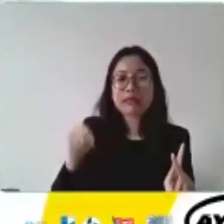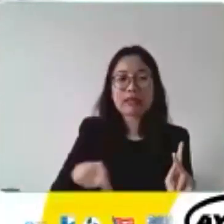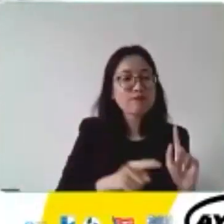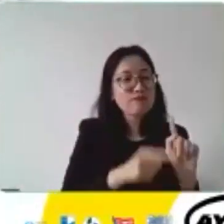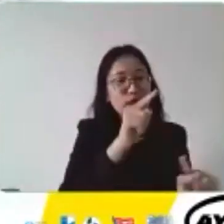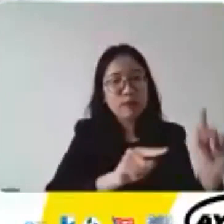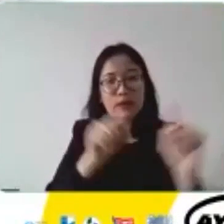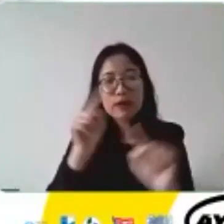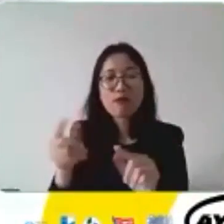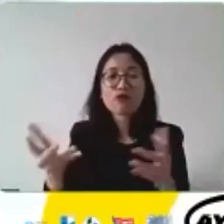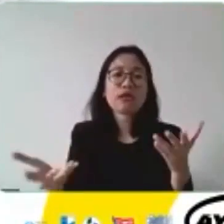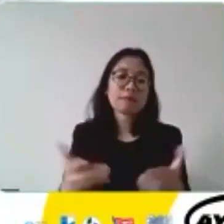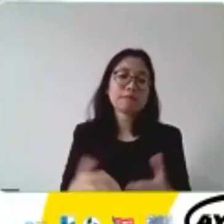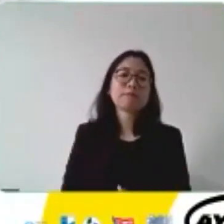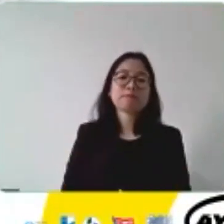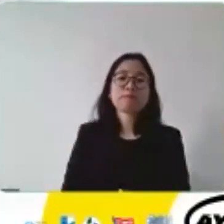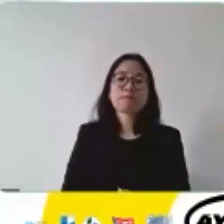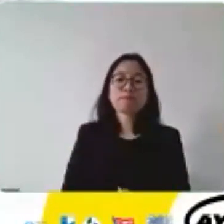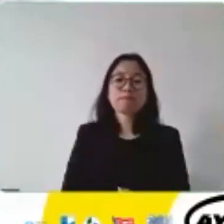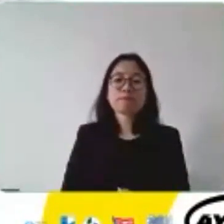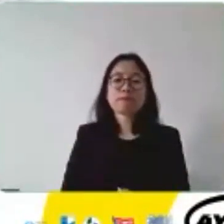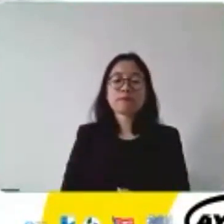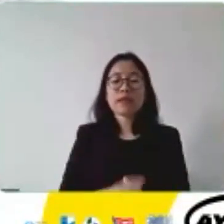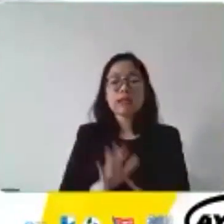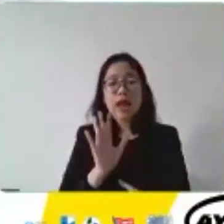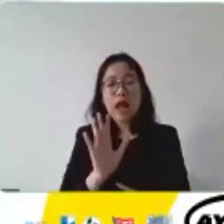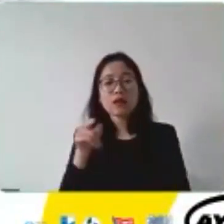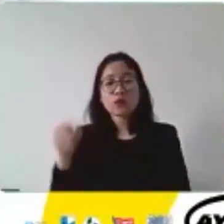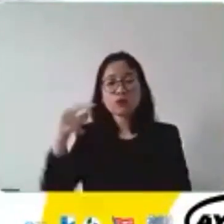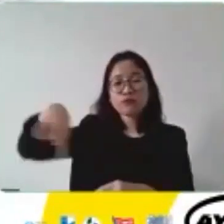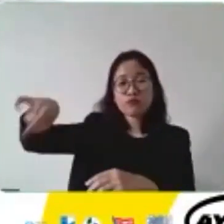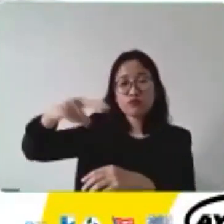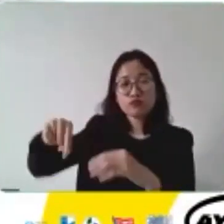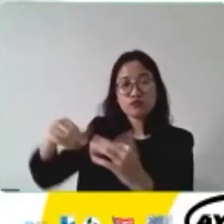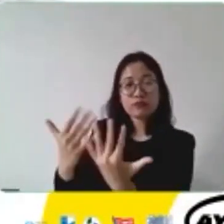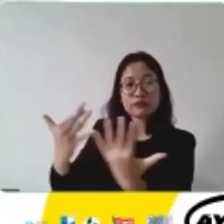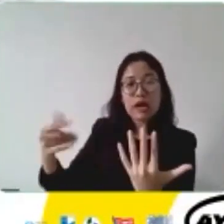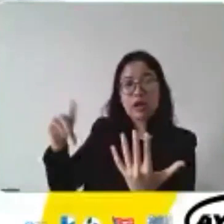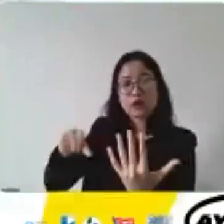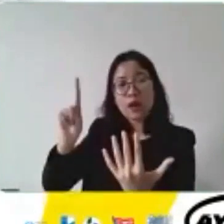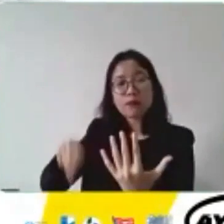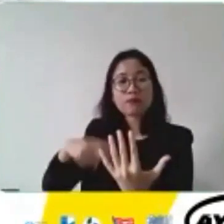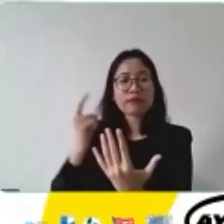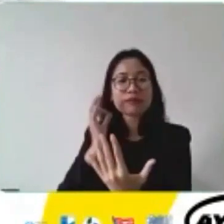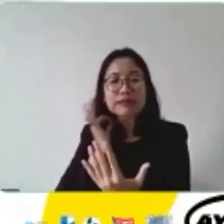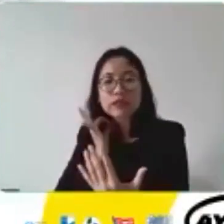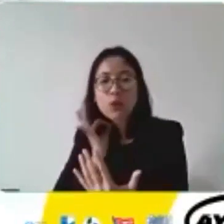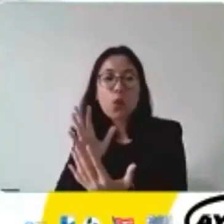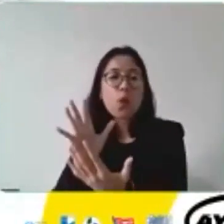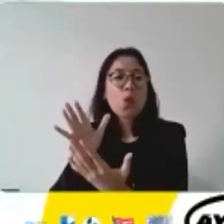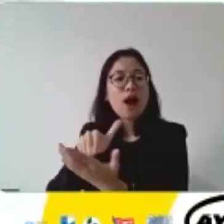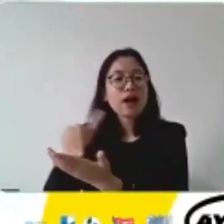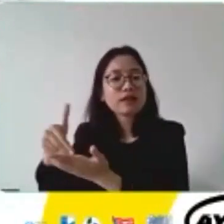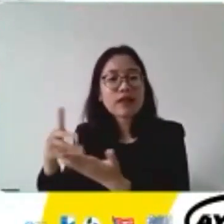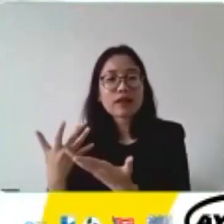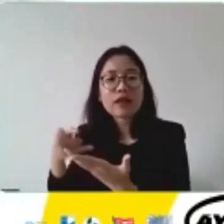or having indoor air purifiers. But these things are expensive. And so many poor people may not be able to afford